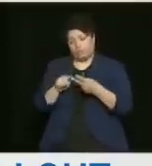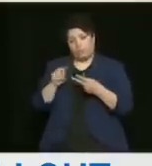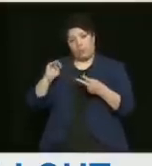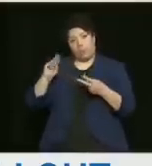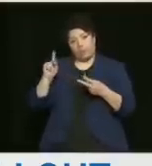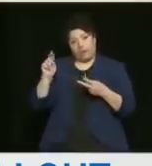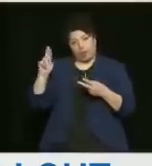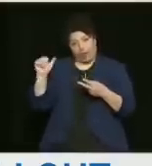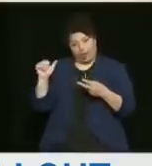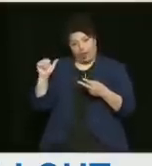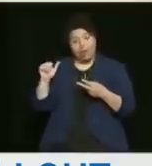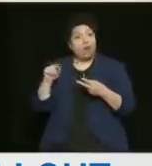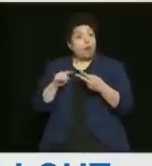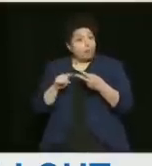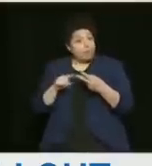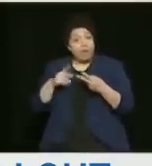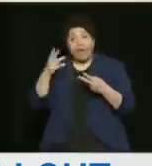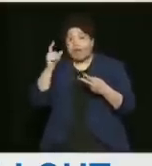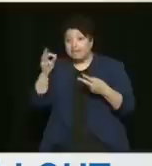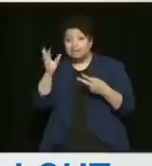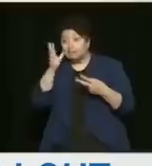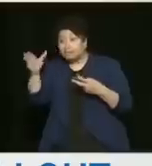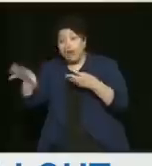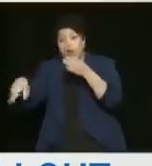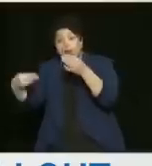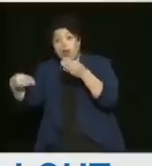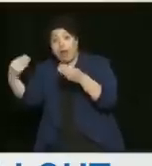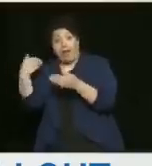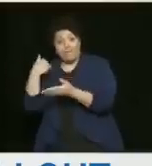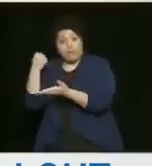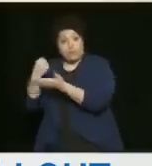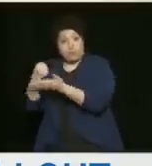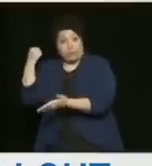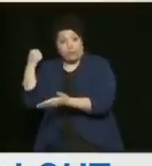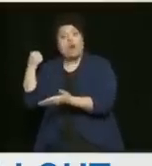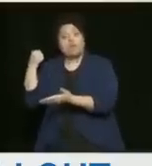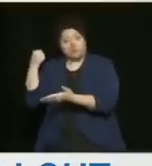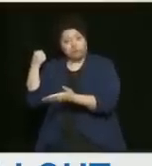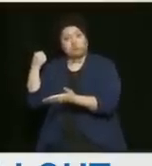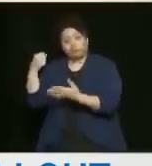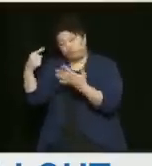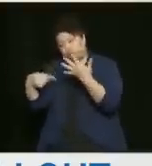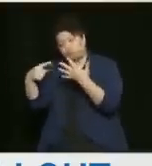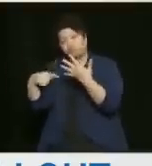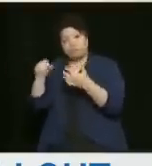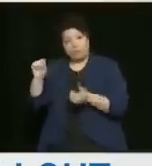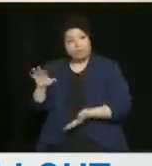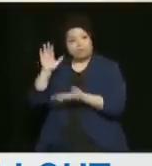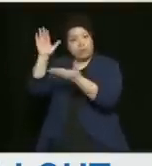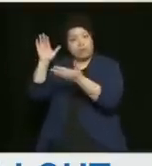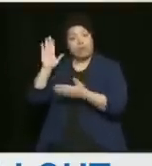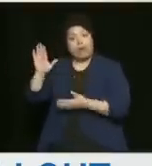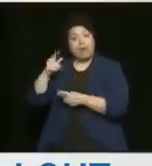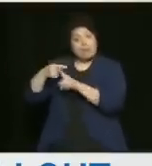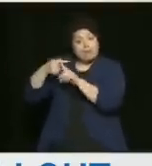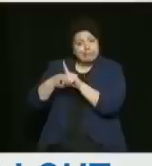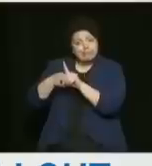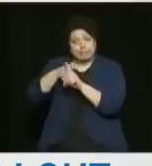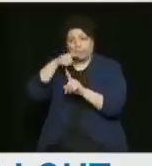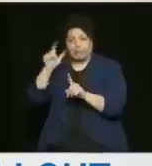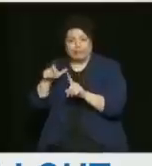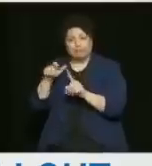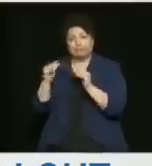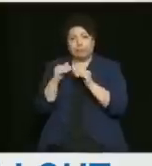maybe other vaccines that are approved, but are obviously not as stringent in terms of logistical requirements like the Pfizer